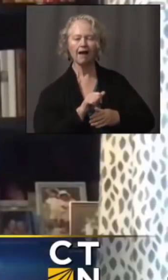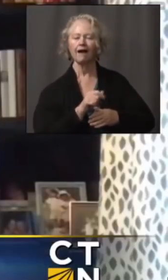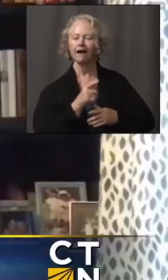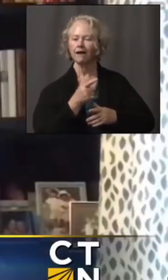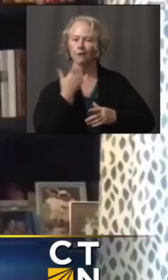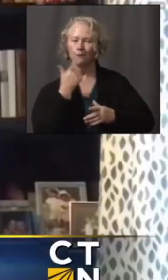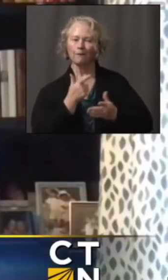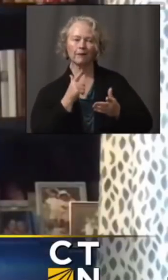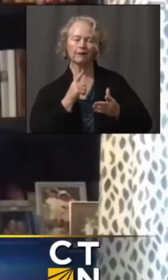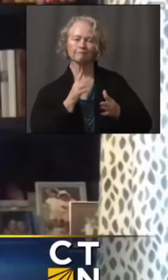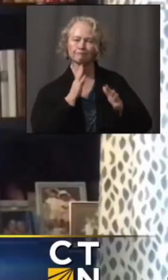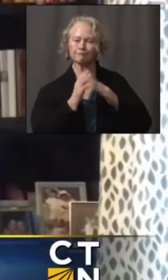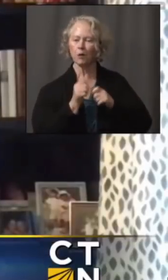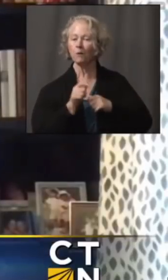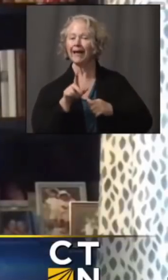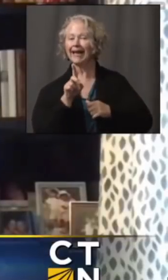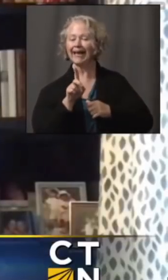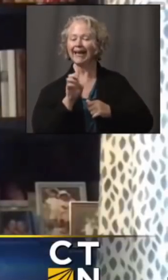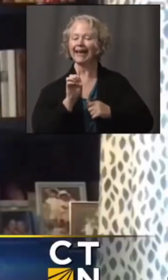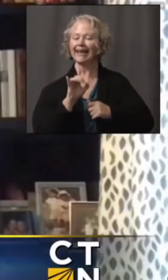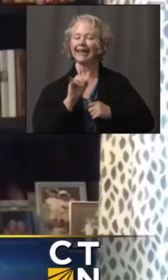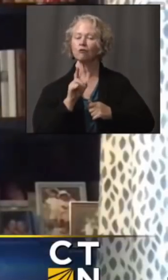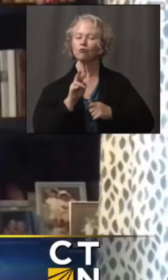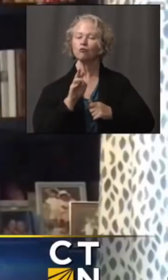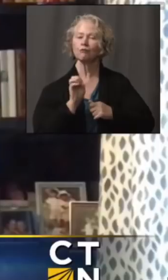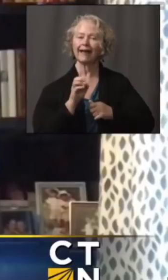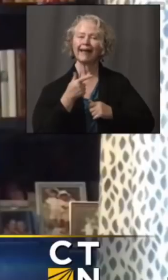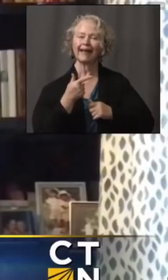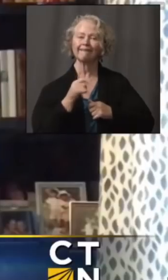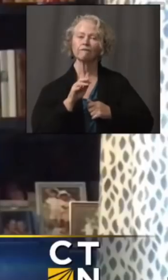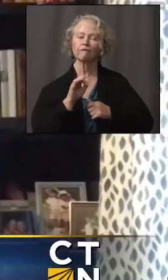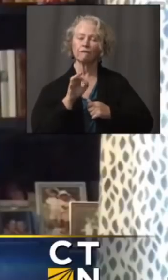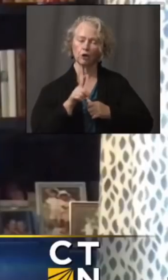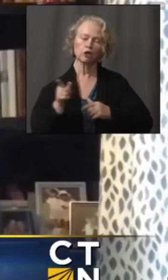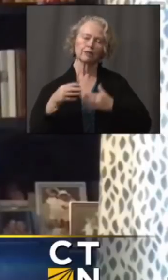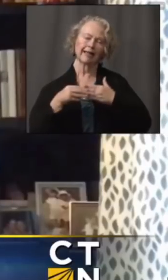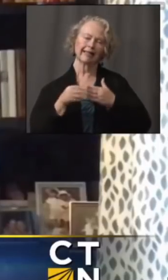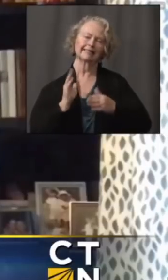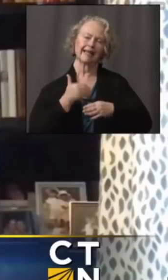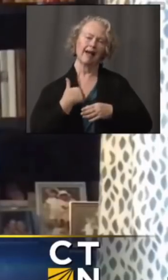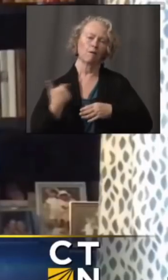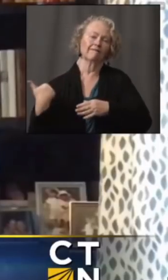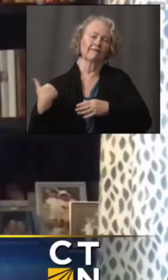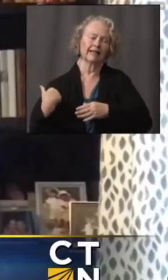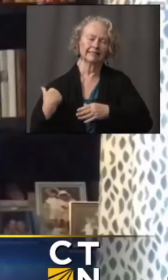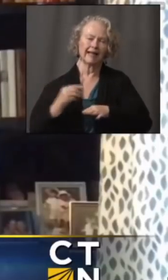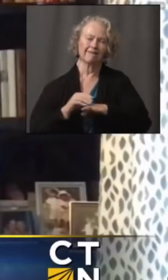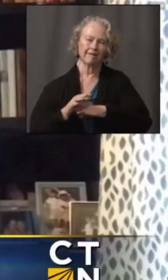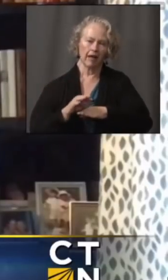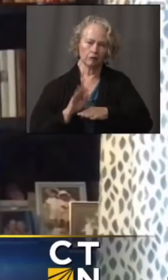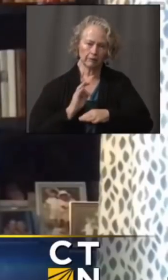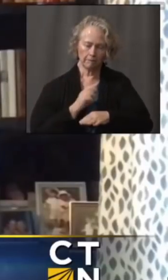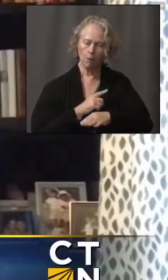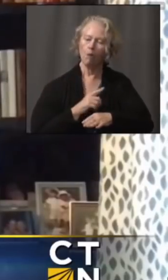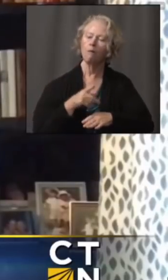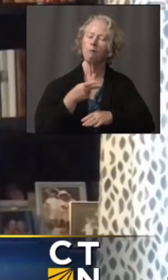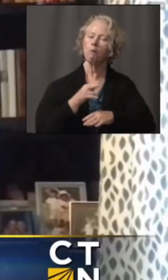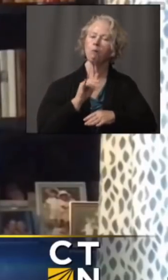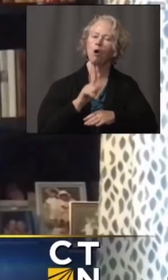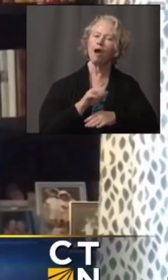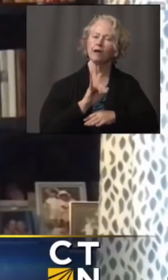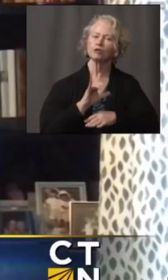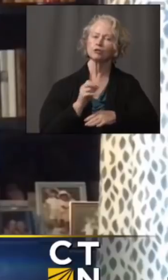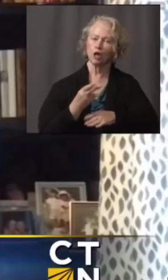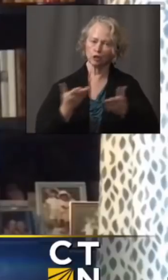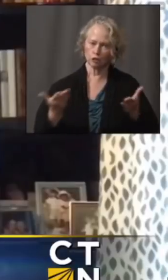who's very well. She's leading our vaccine advisory board. And Paul and Josh are on board as well for any of your